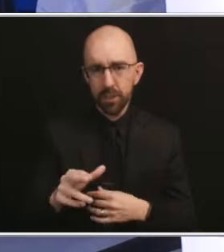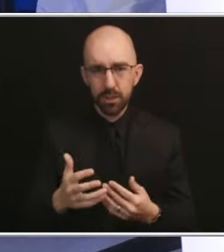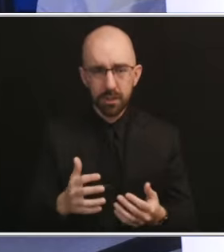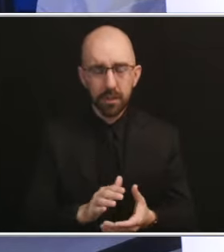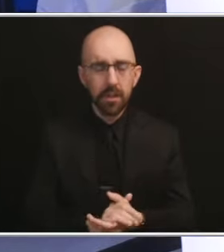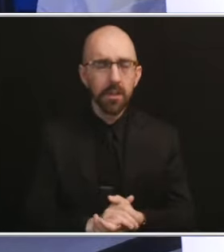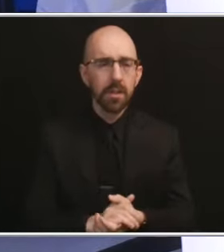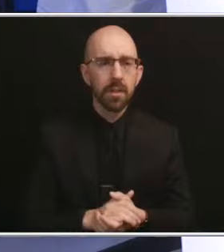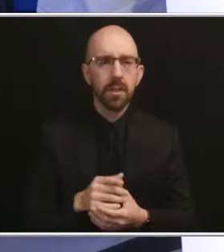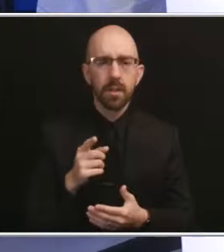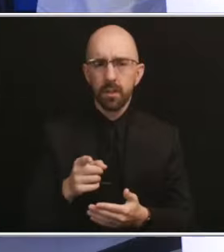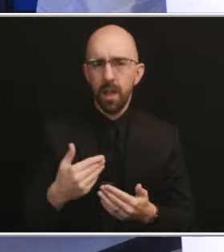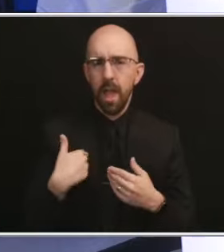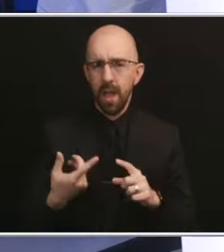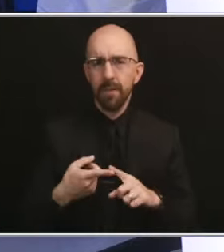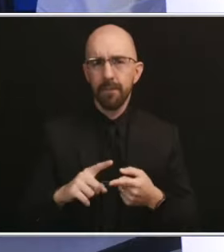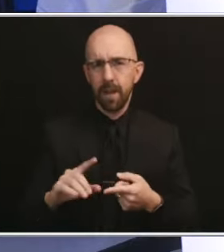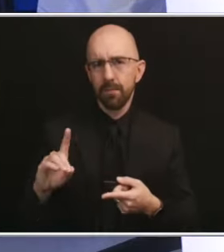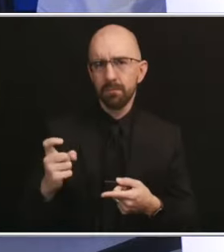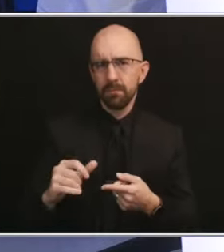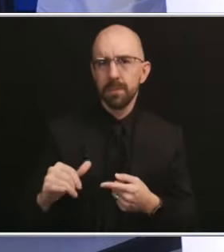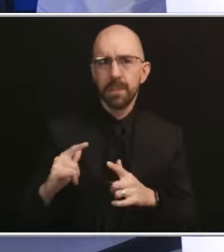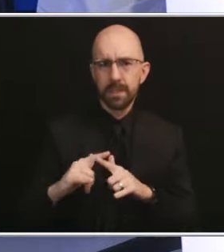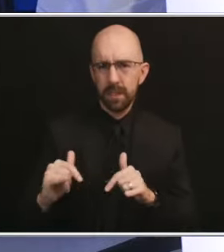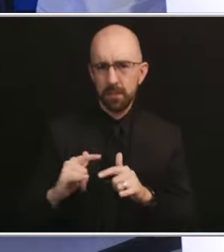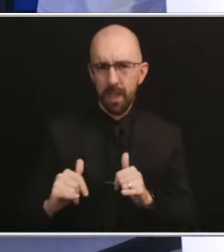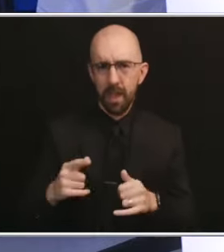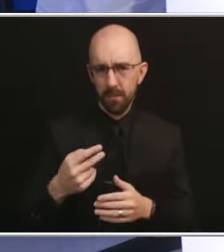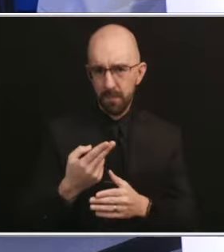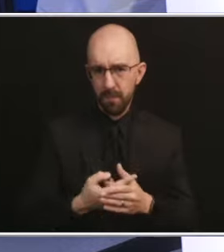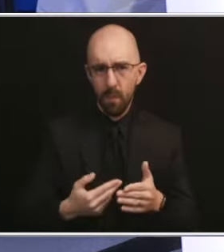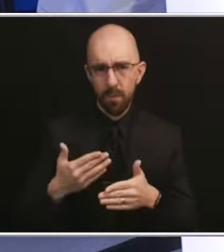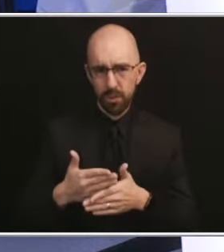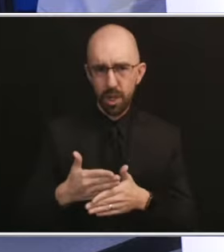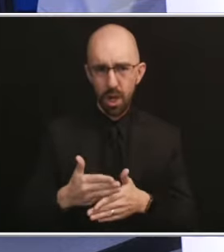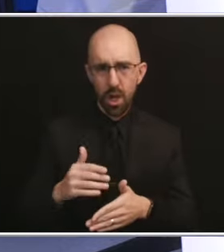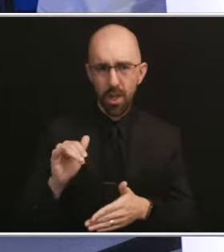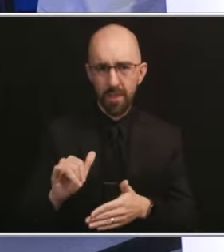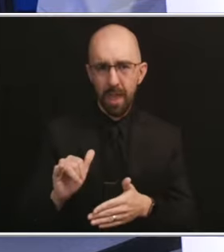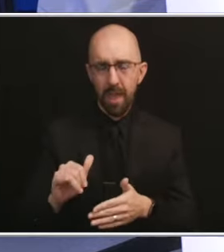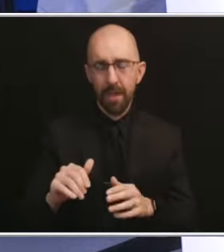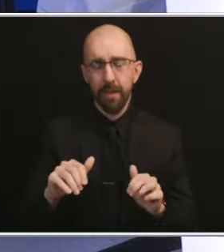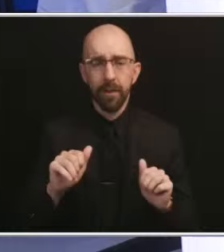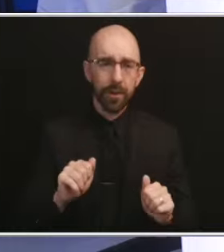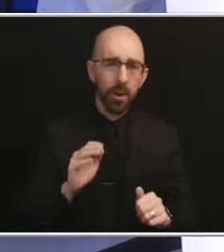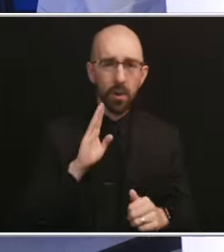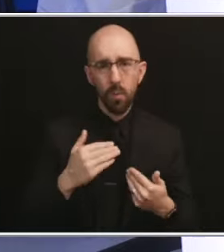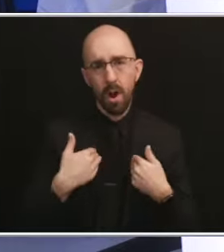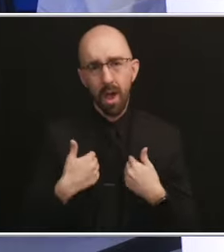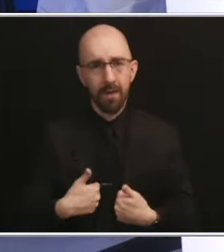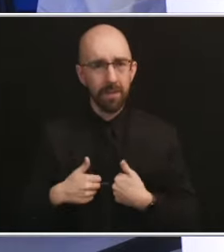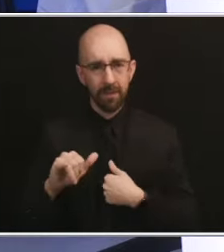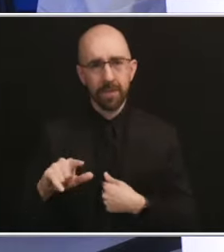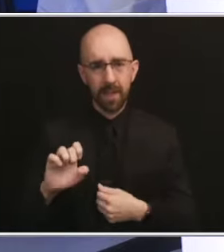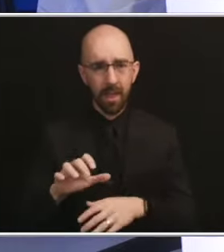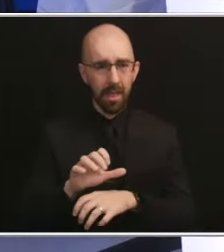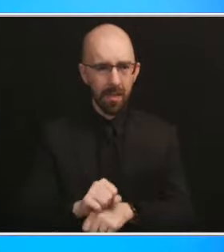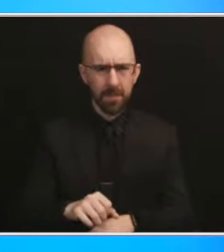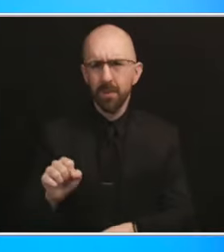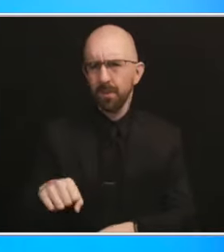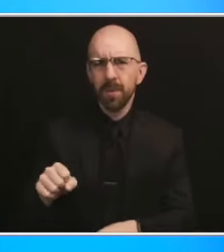a friend diagnosed at the same time. Did you guys both share that kind of coulda, woulda, shoulda lifestyle habits? Absolutely. Yeah, I think it was one that I